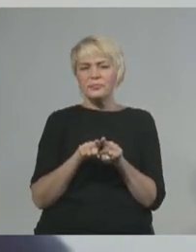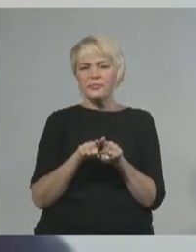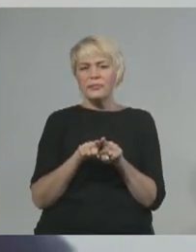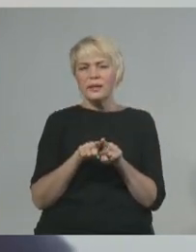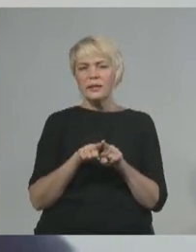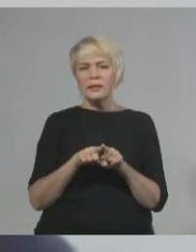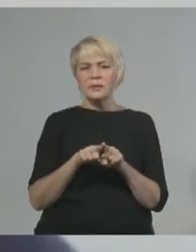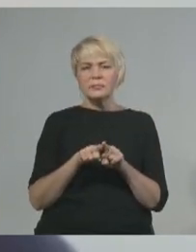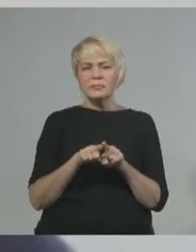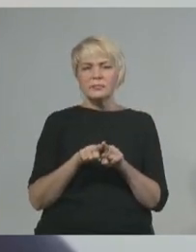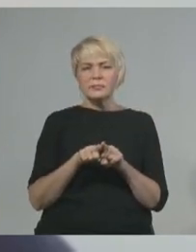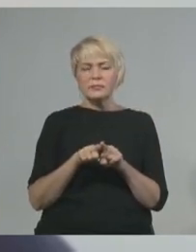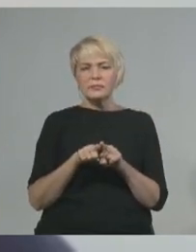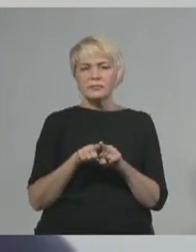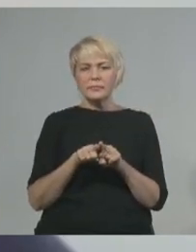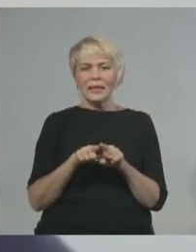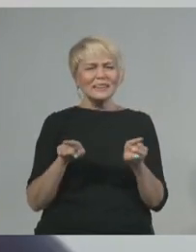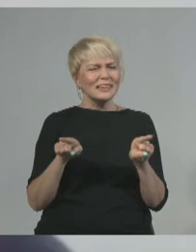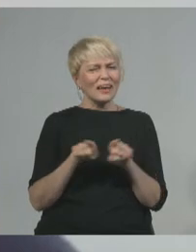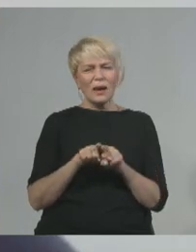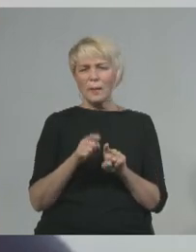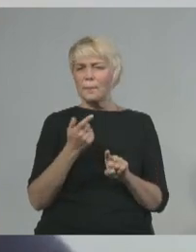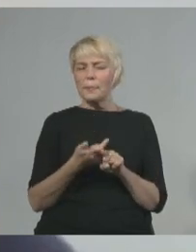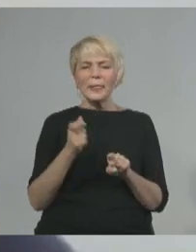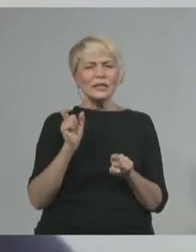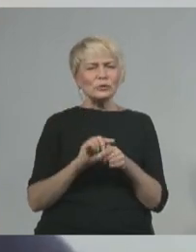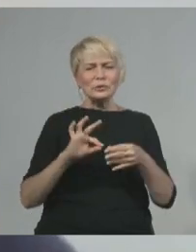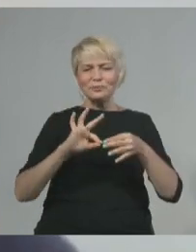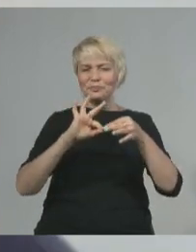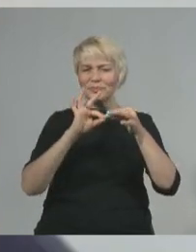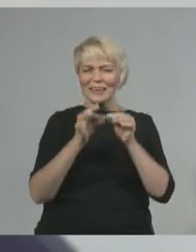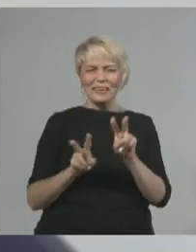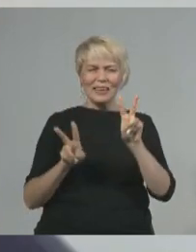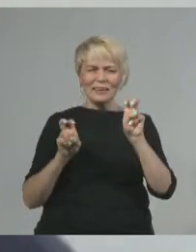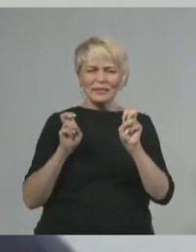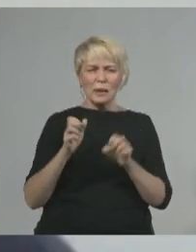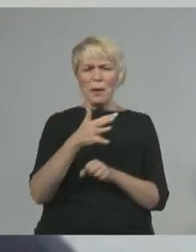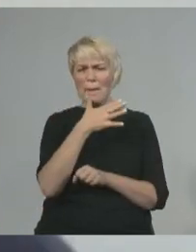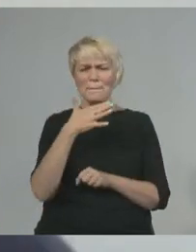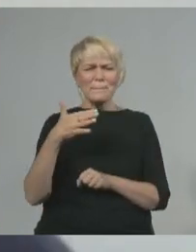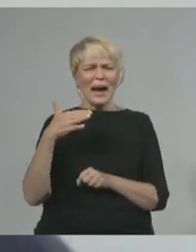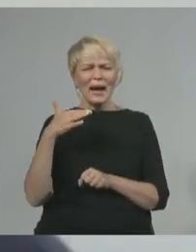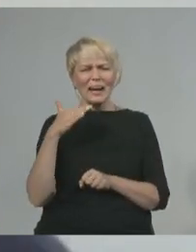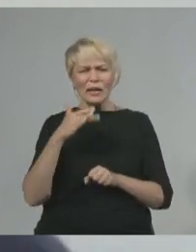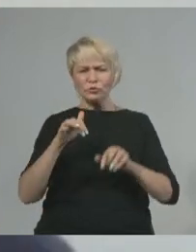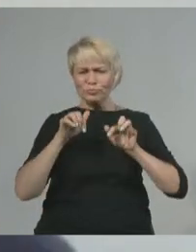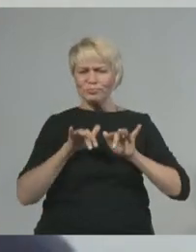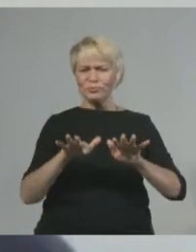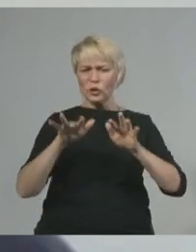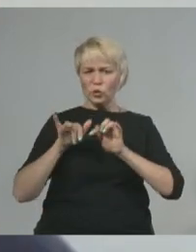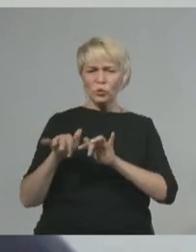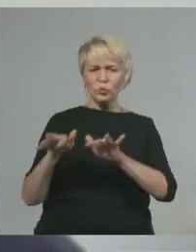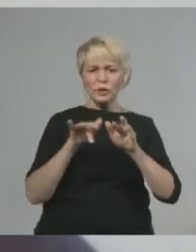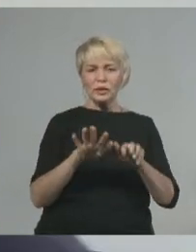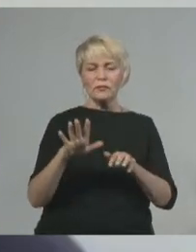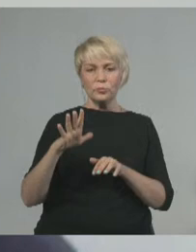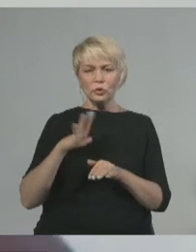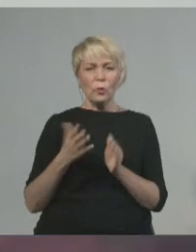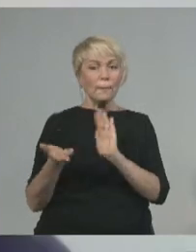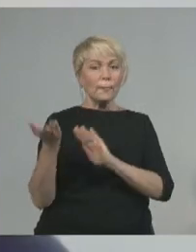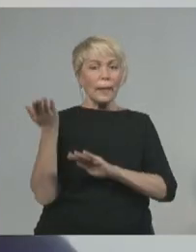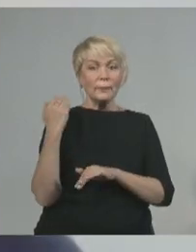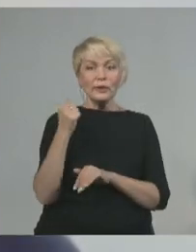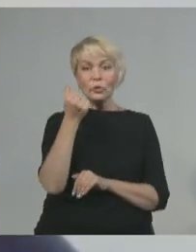case uh and there have been some movements in the last year that have a advocate to companize it in some